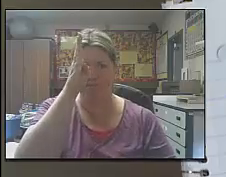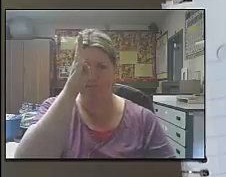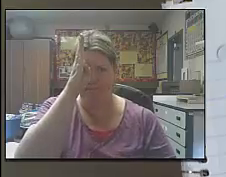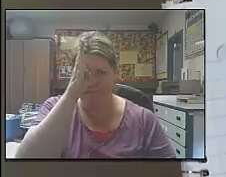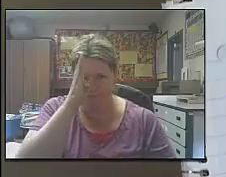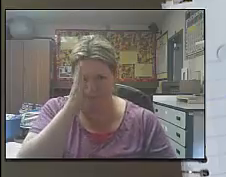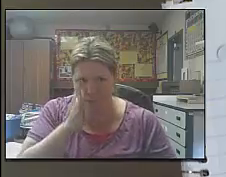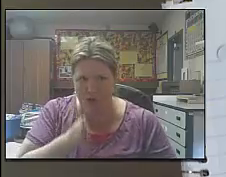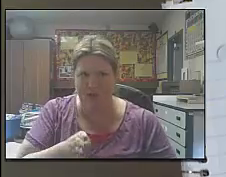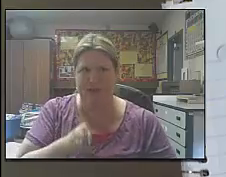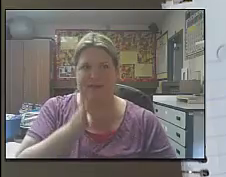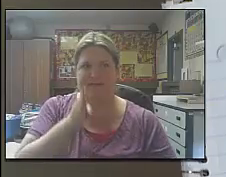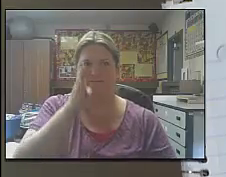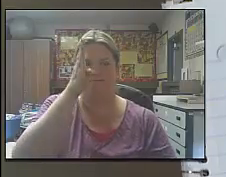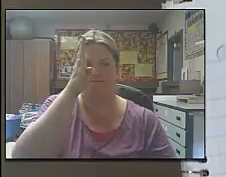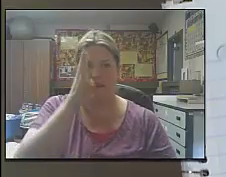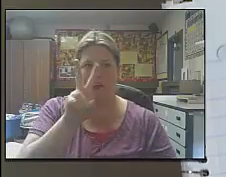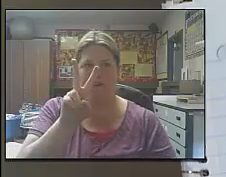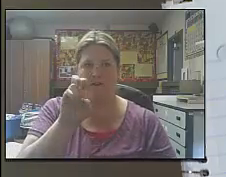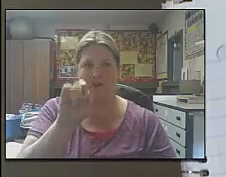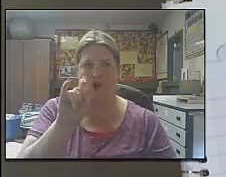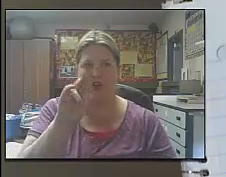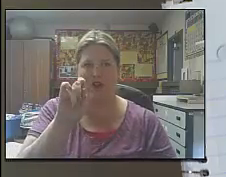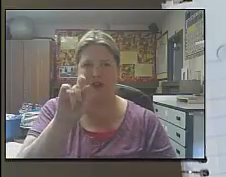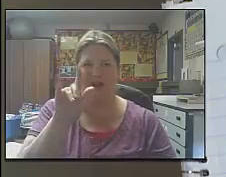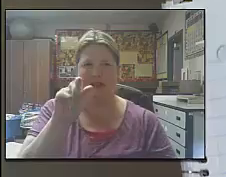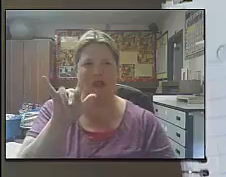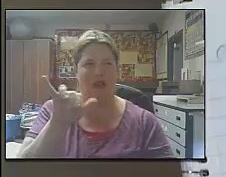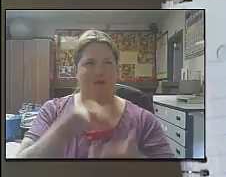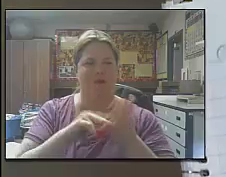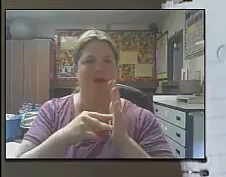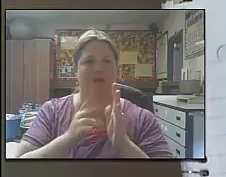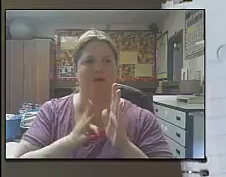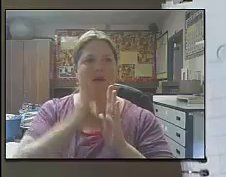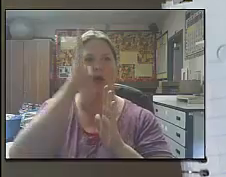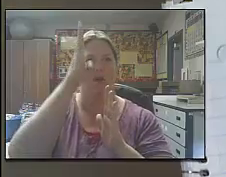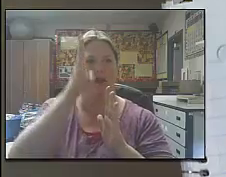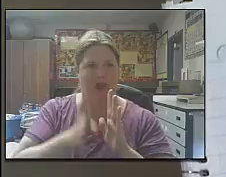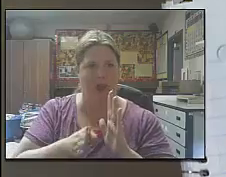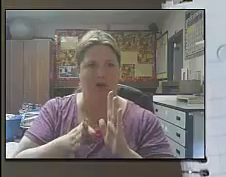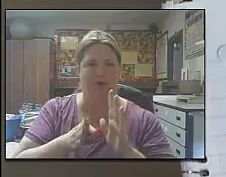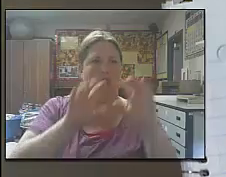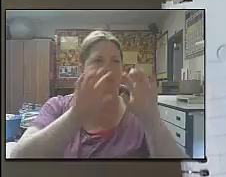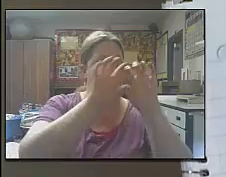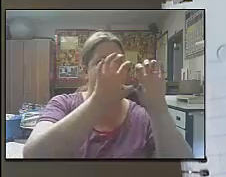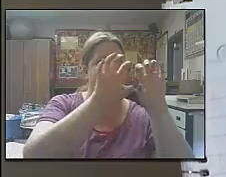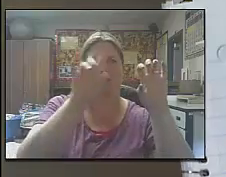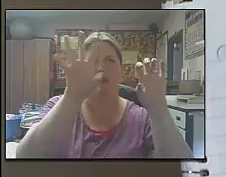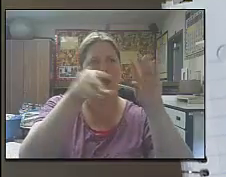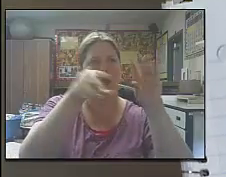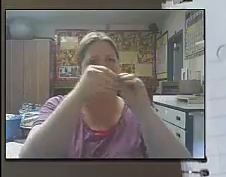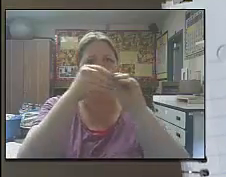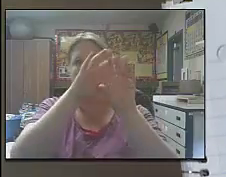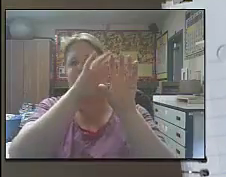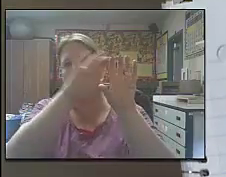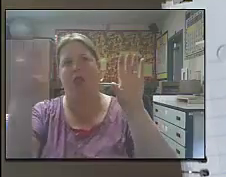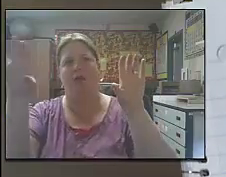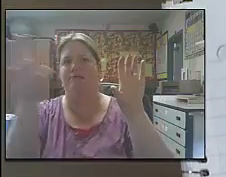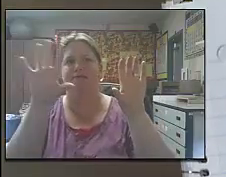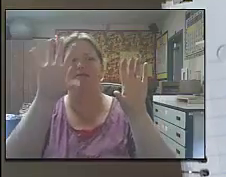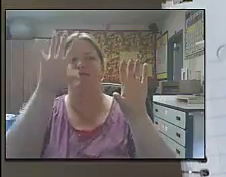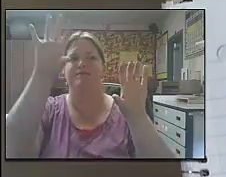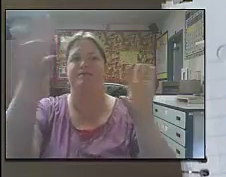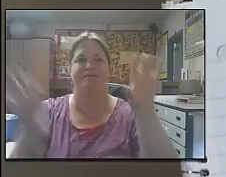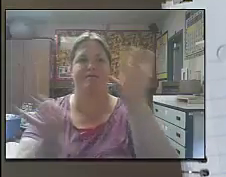vertically, which means up and down. Here's the super, super,